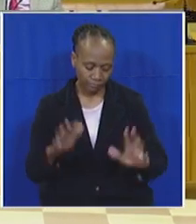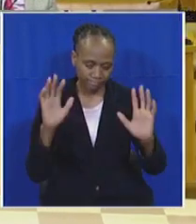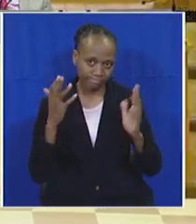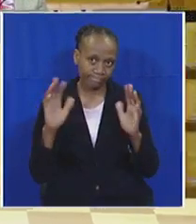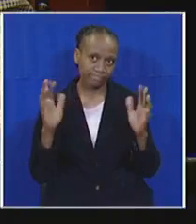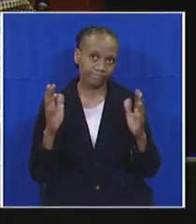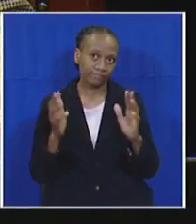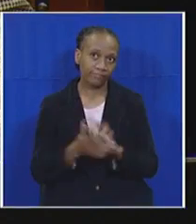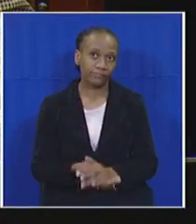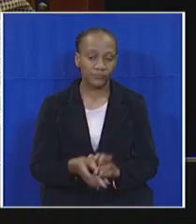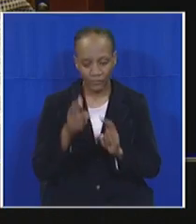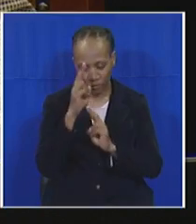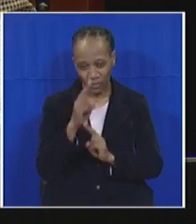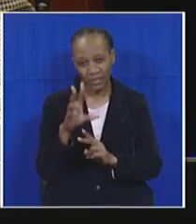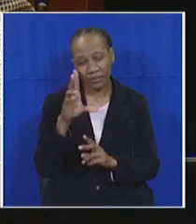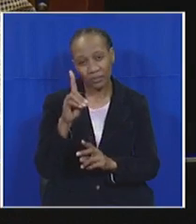The Honourable Jalisa.